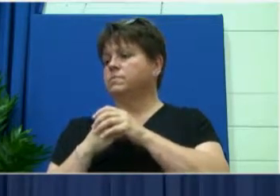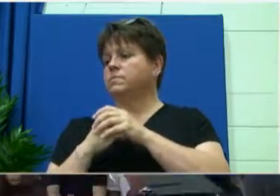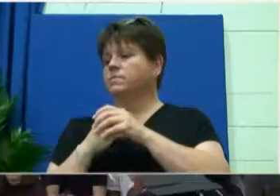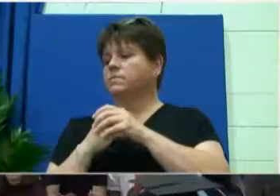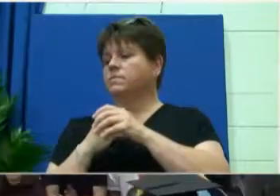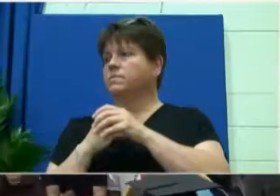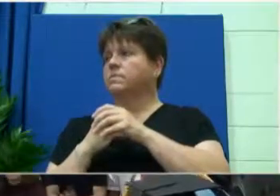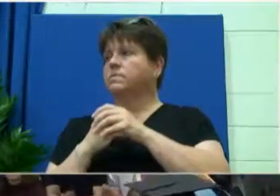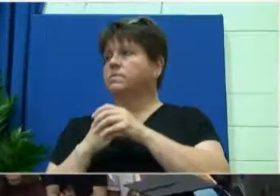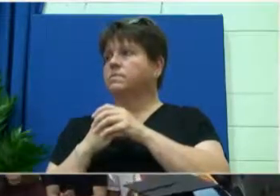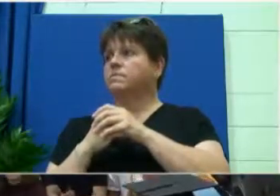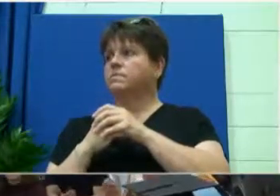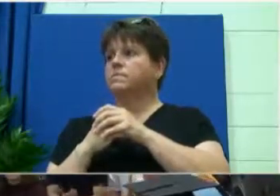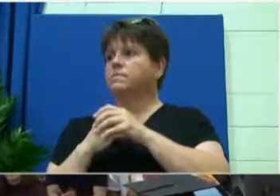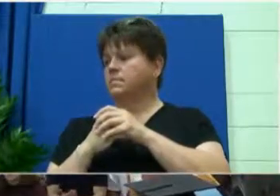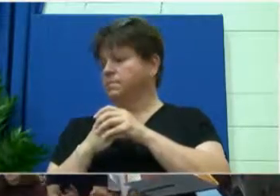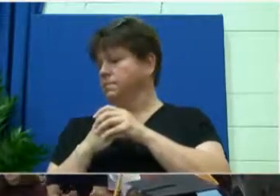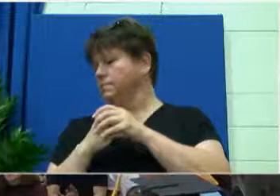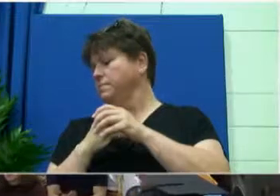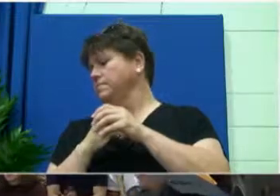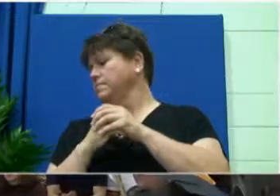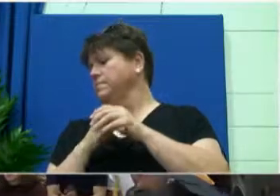Congratulations.